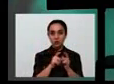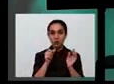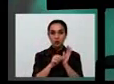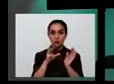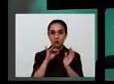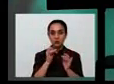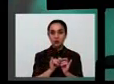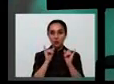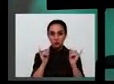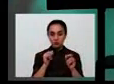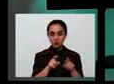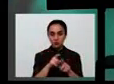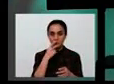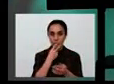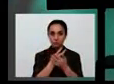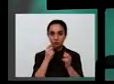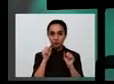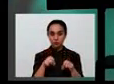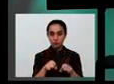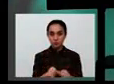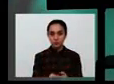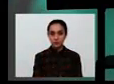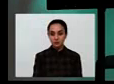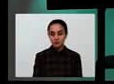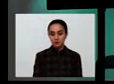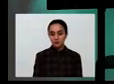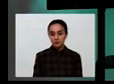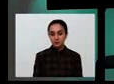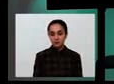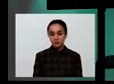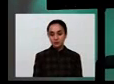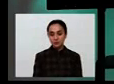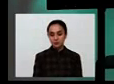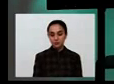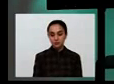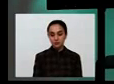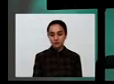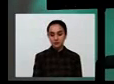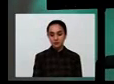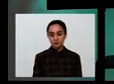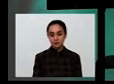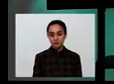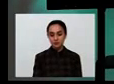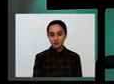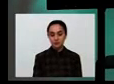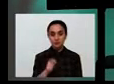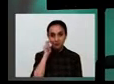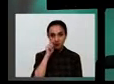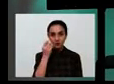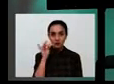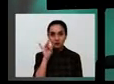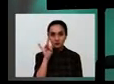ko'proq ortganligini, demak, biz iqtisodiy prognozlarida kuzatishimiz mumkin ekan. Xitoy